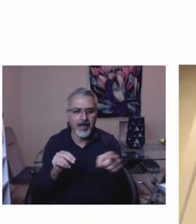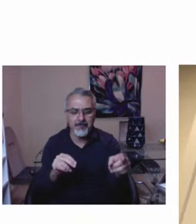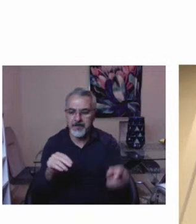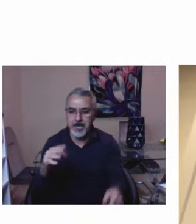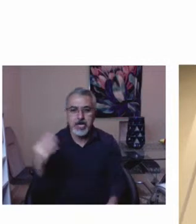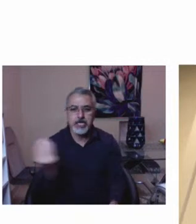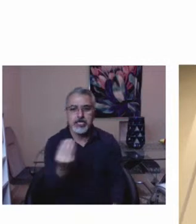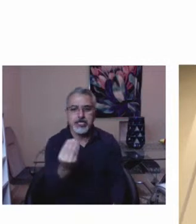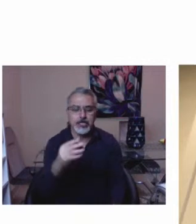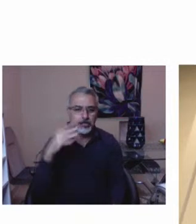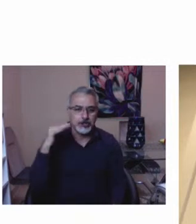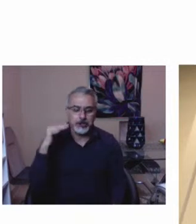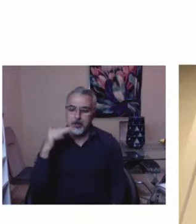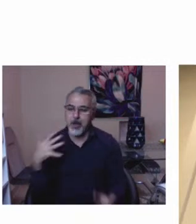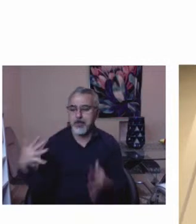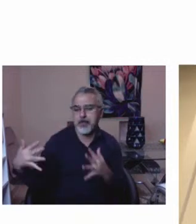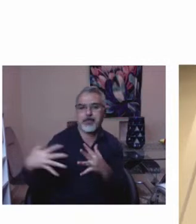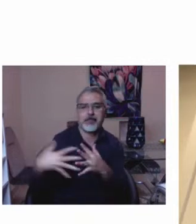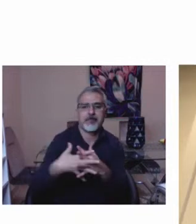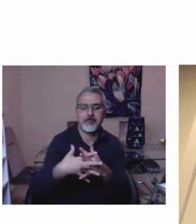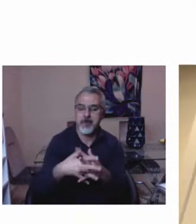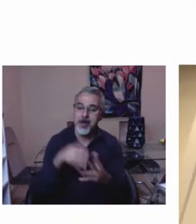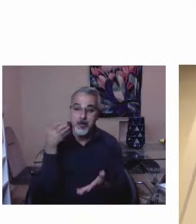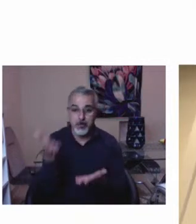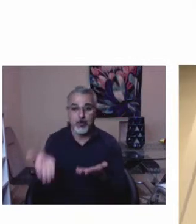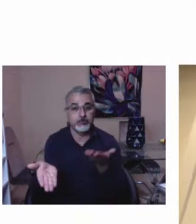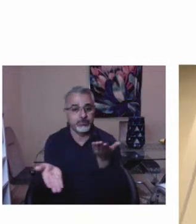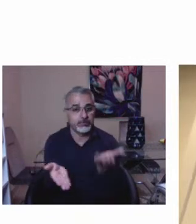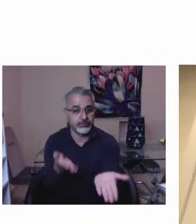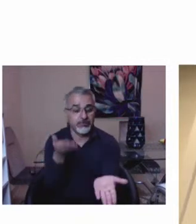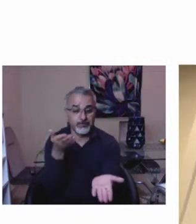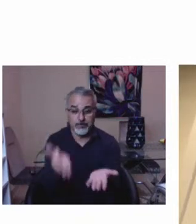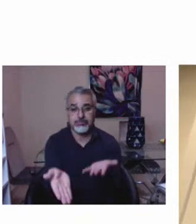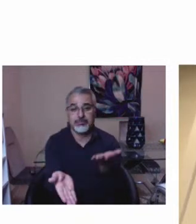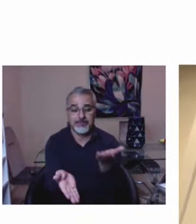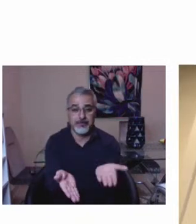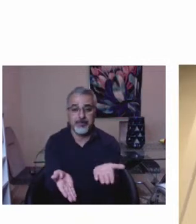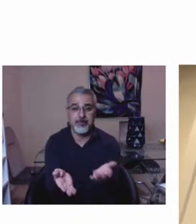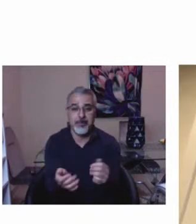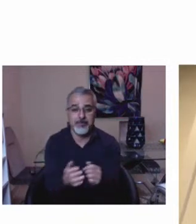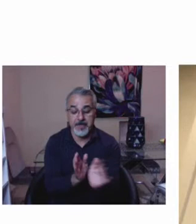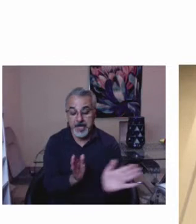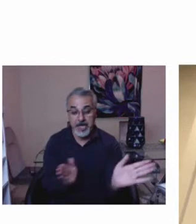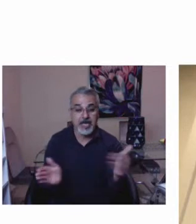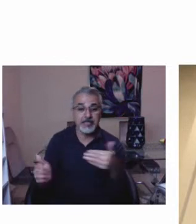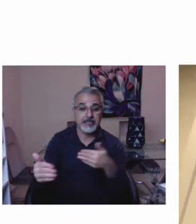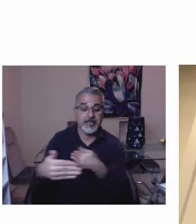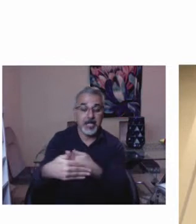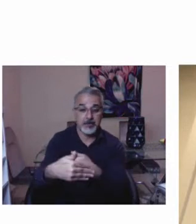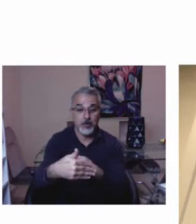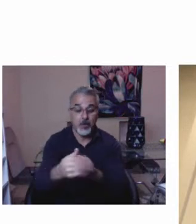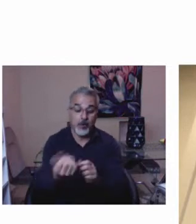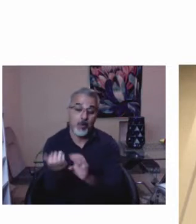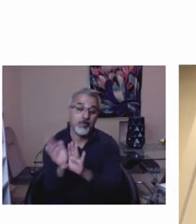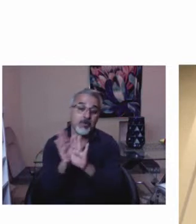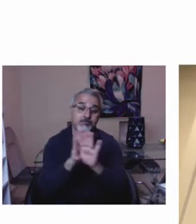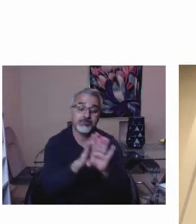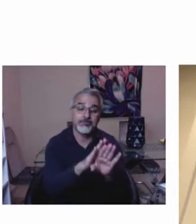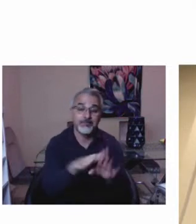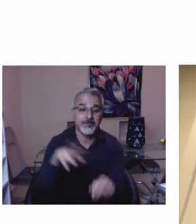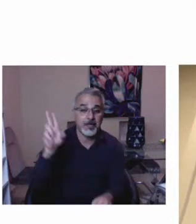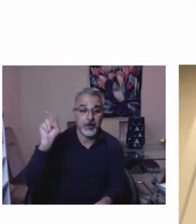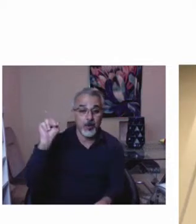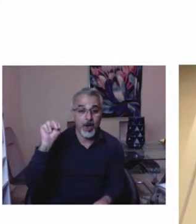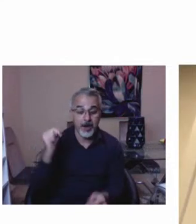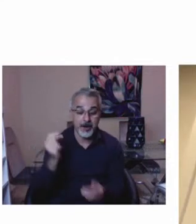Funding Dashboard, which will be launched now in the lead up to the high-level meeting on financing for peacebuilding that's happening later on this year.